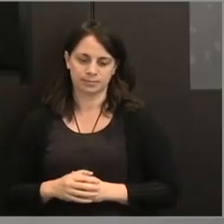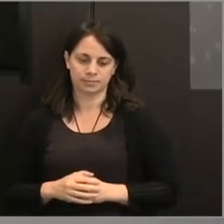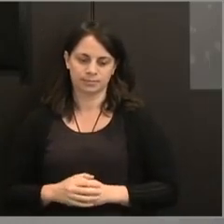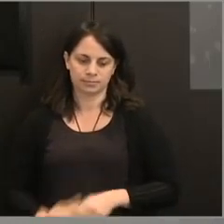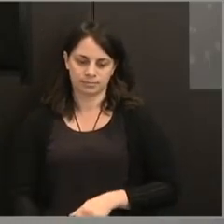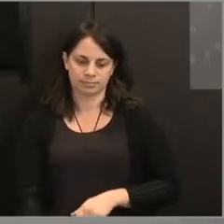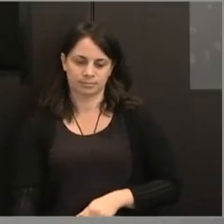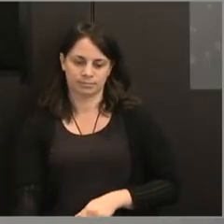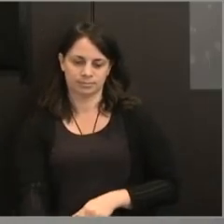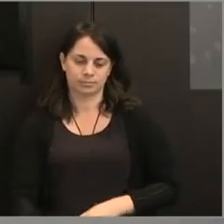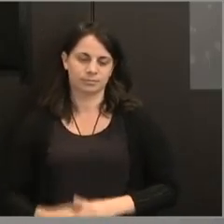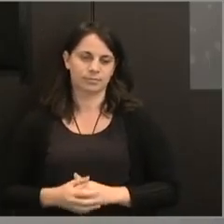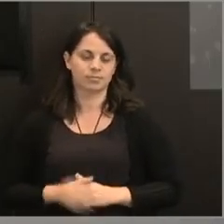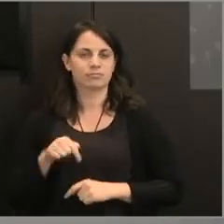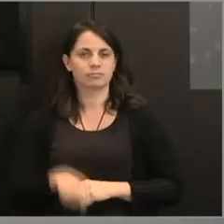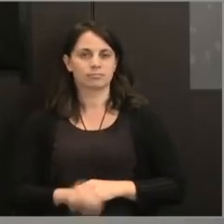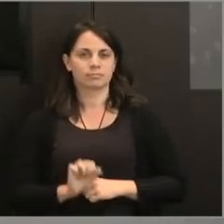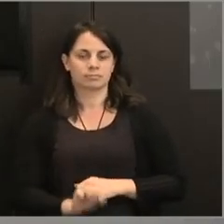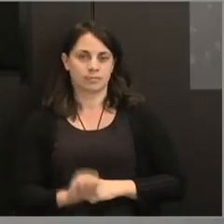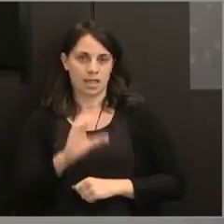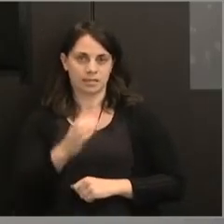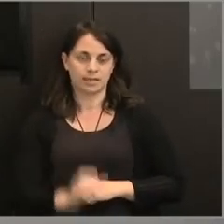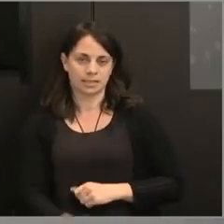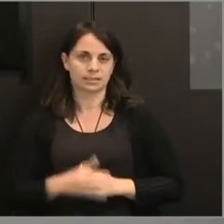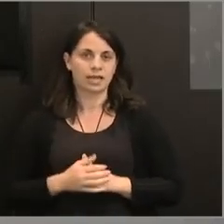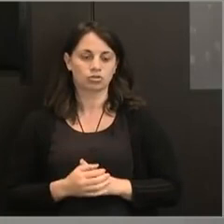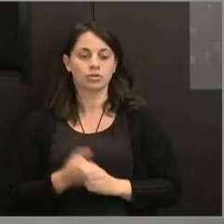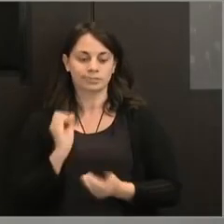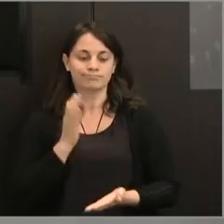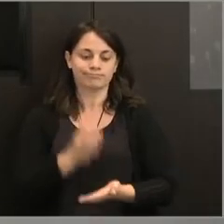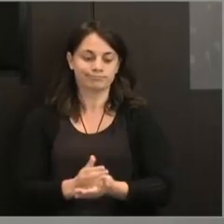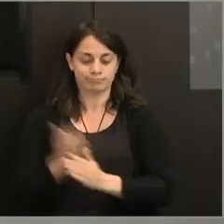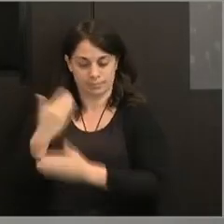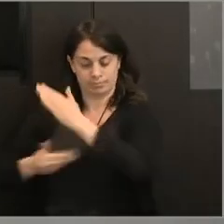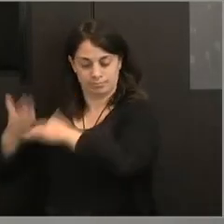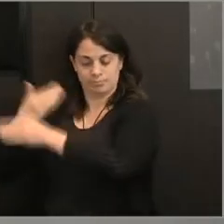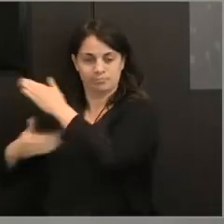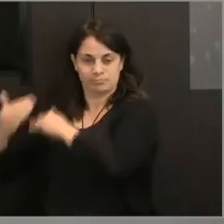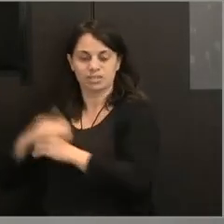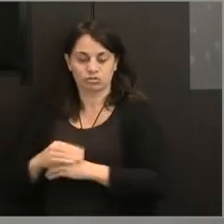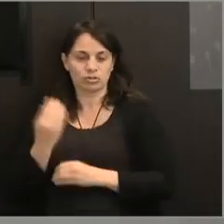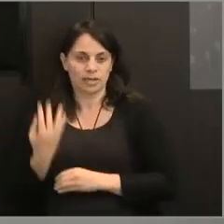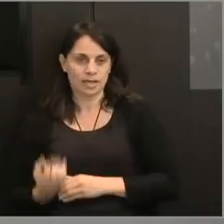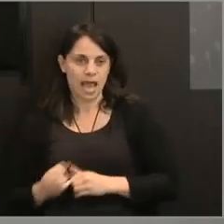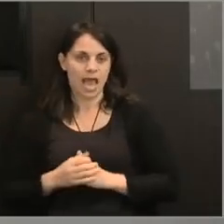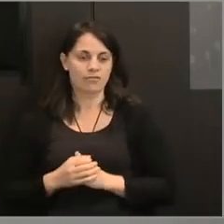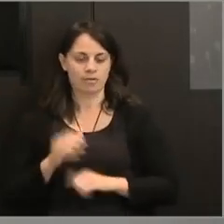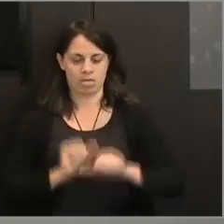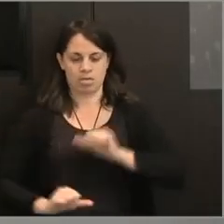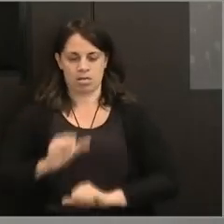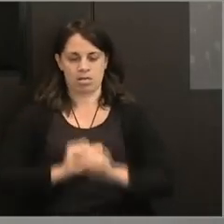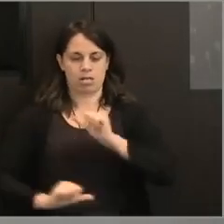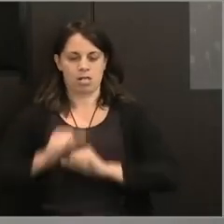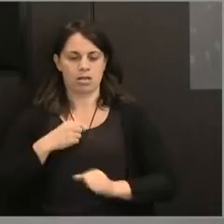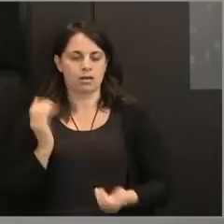In this country, there has unfortunately been a historical reluctance to acknowledge either its true nature or